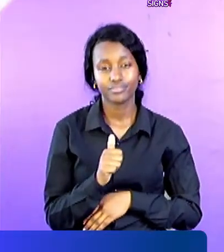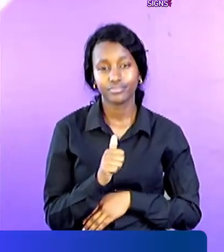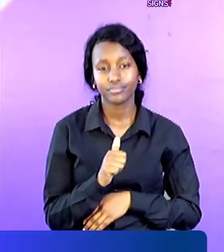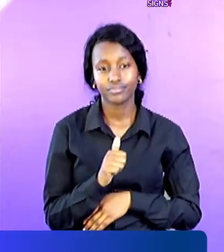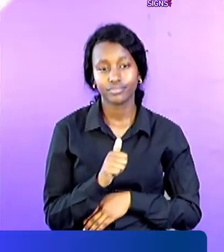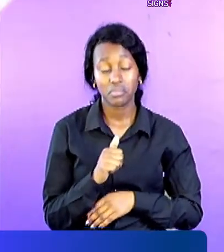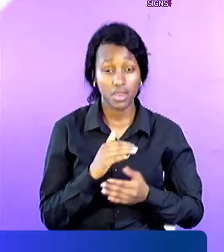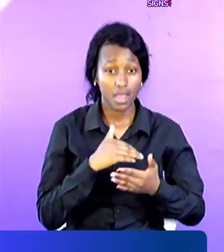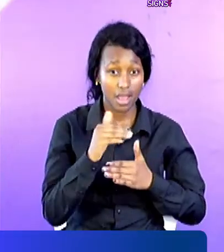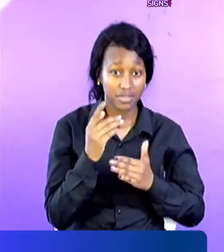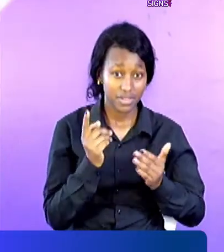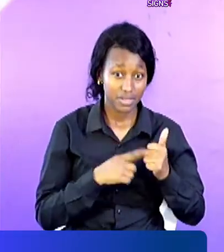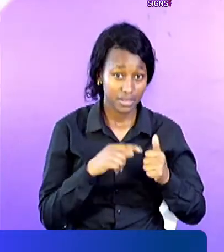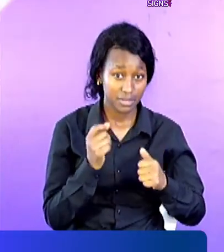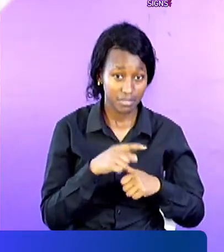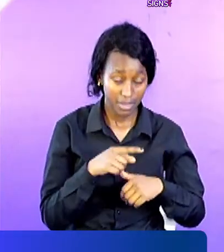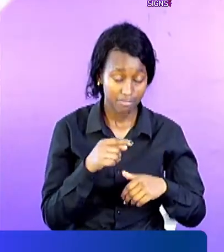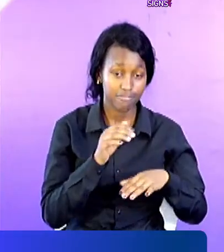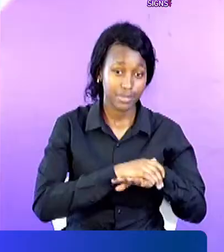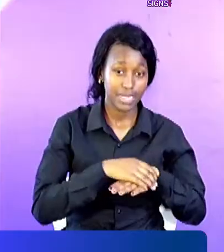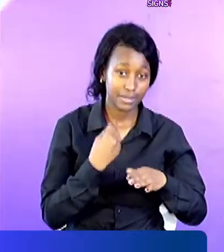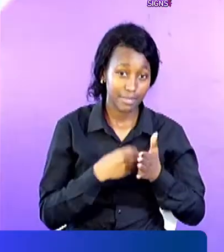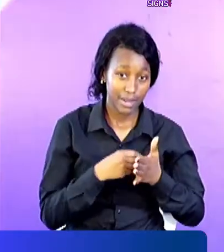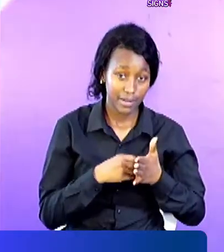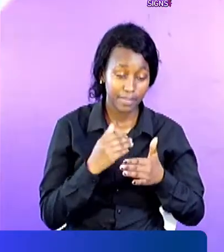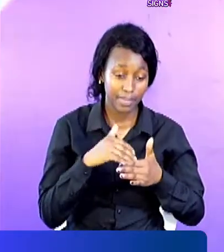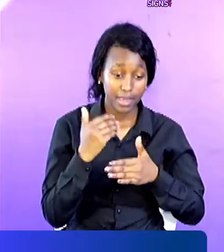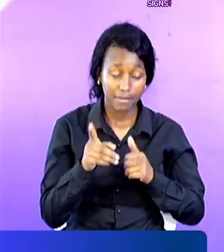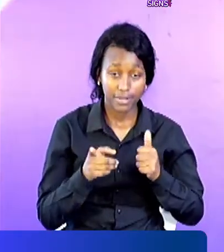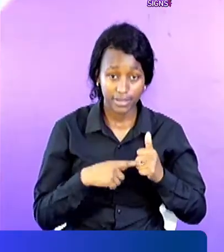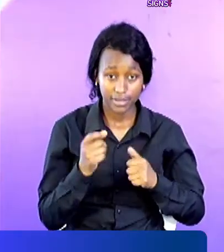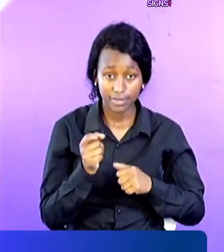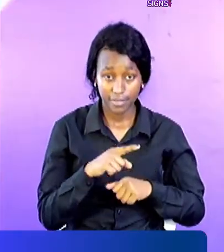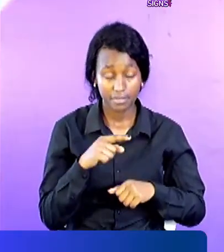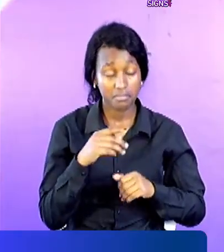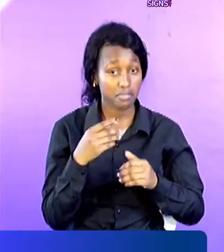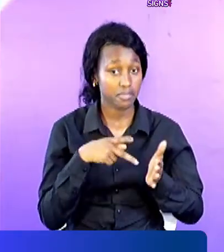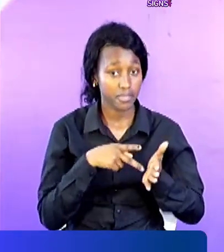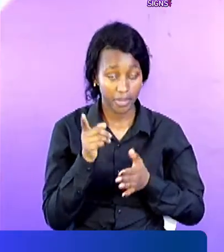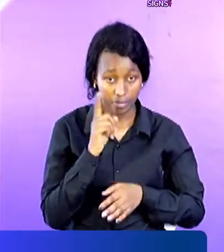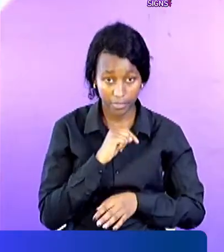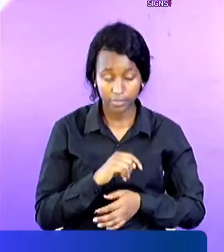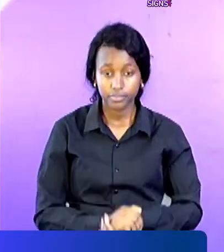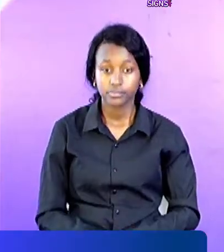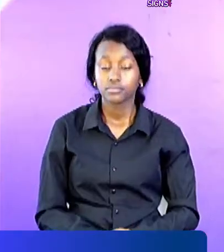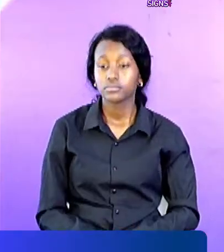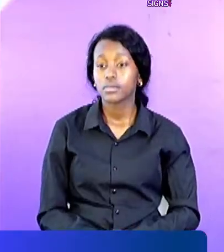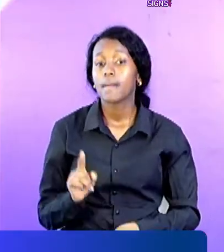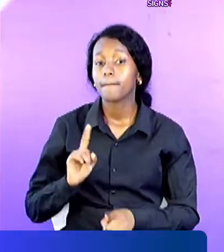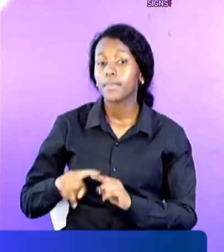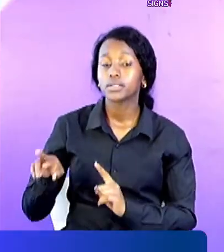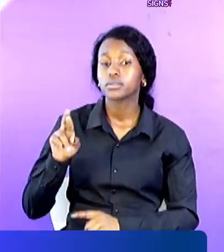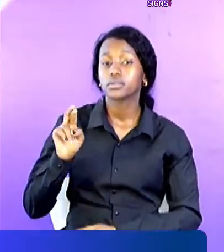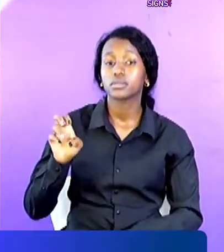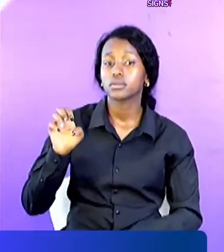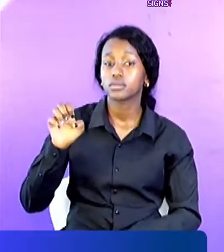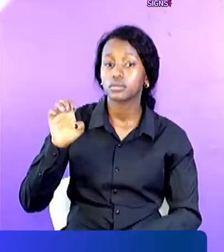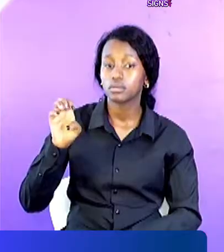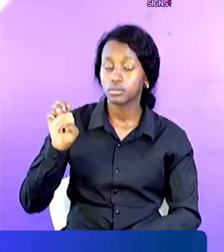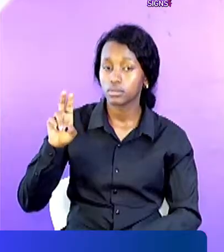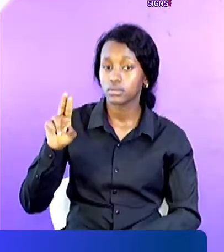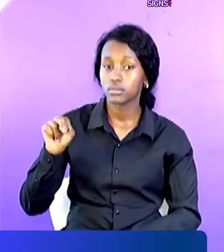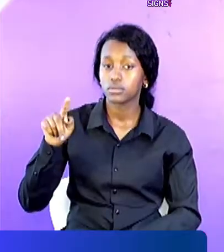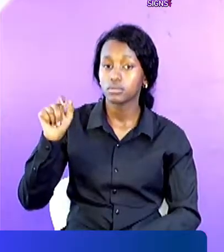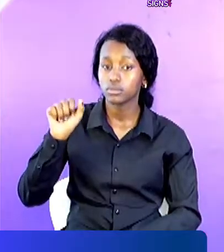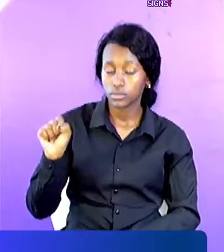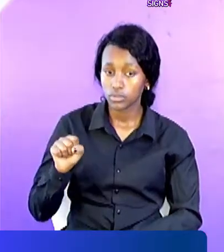months, and at the end, so that's where the predictability comes in. As opposed to rental, where you're assuming and making calculations of